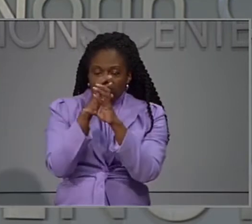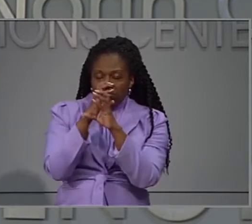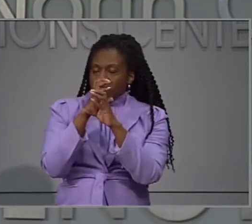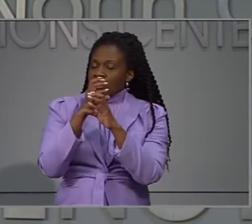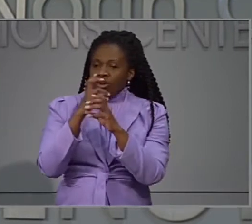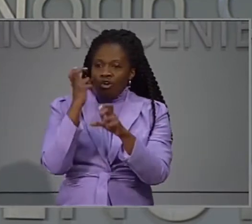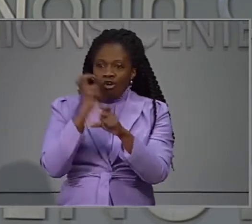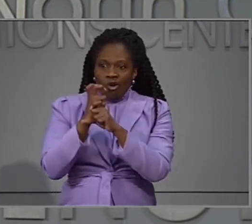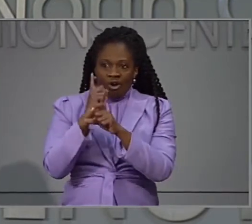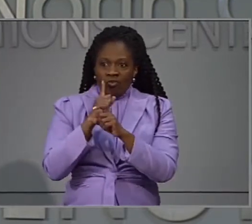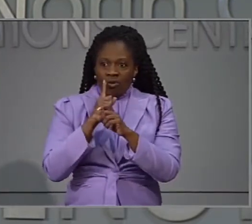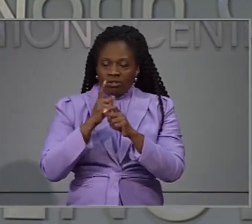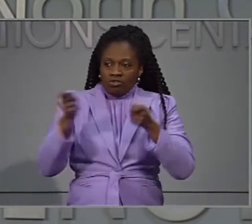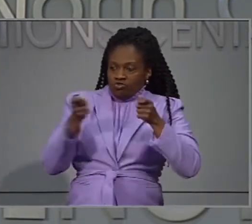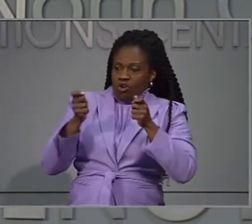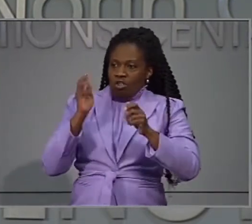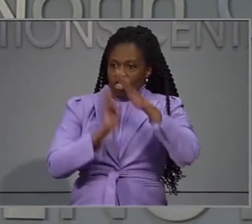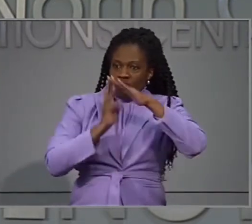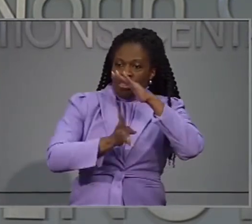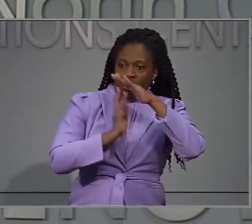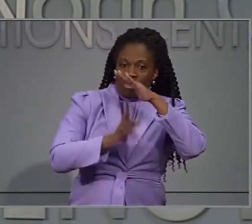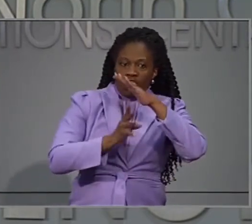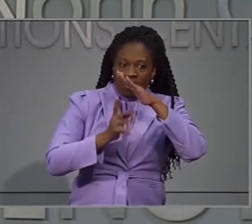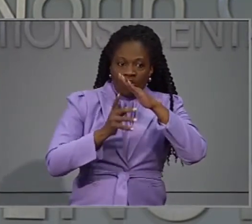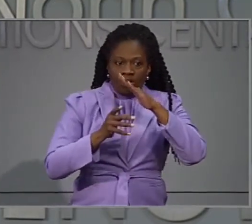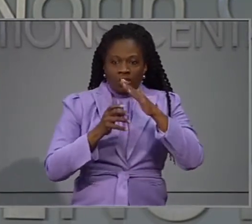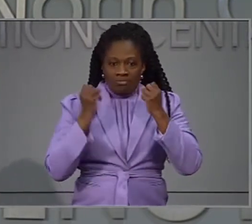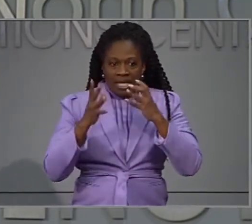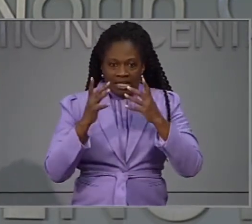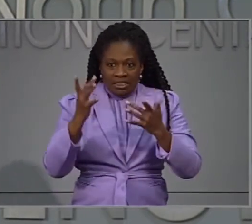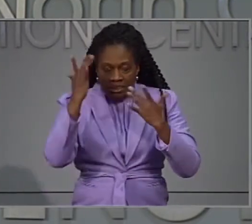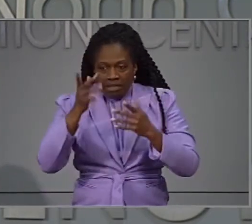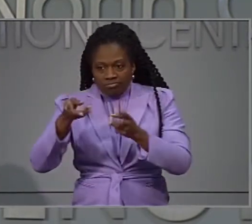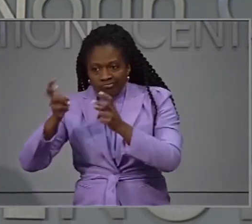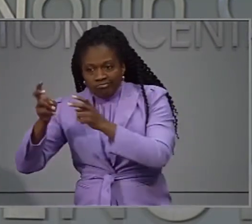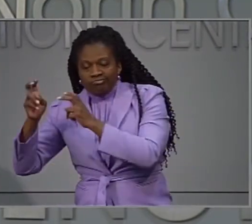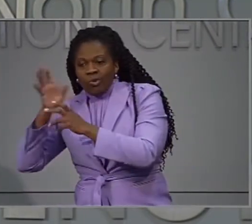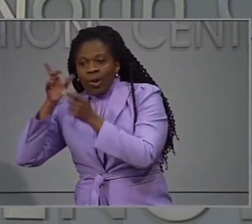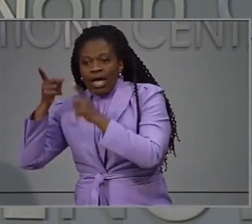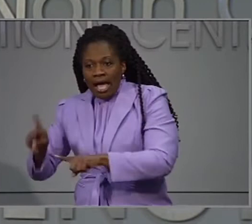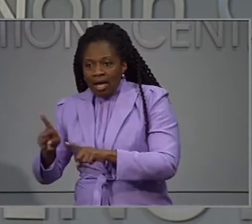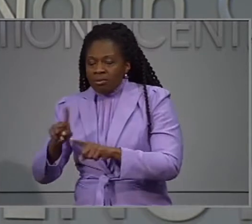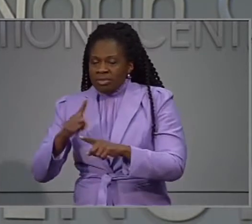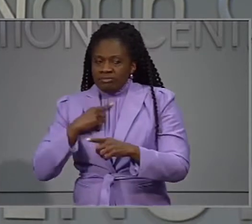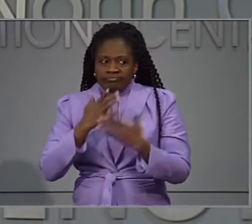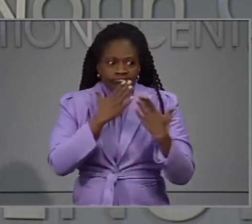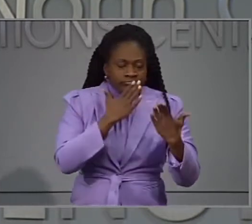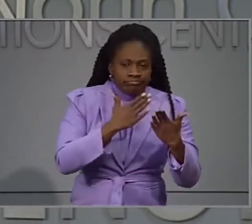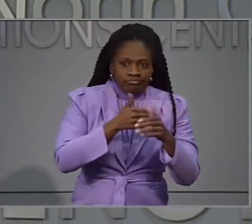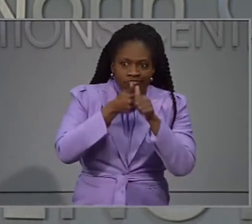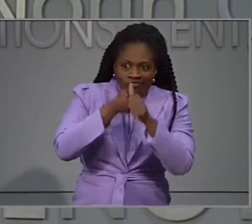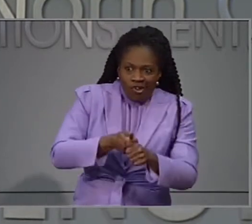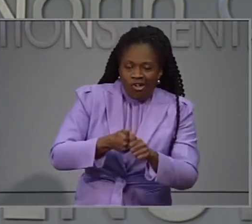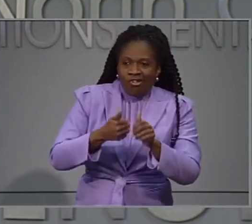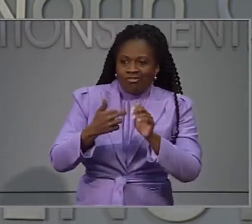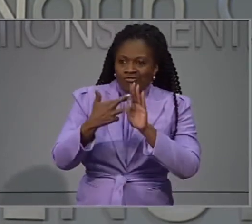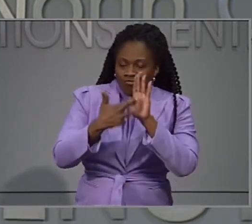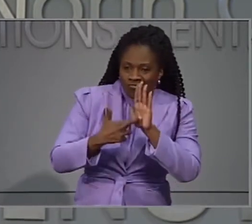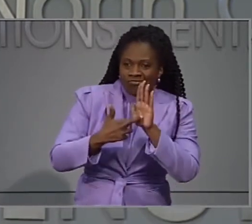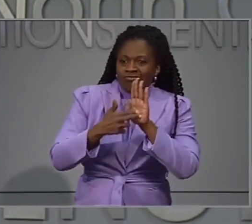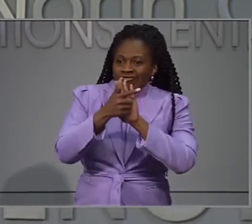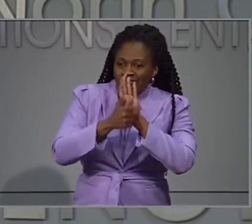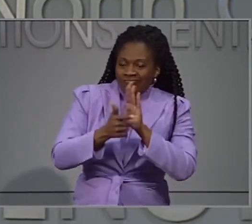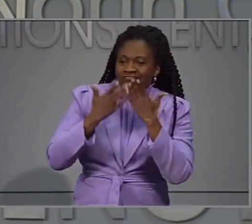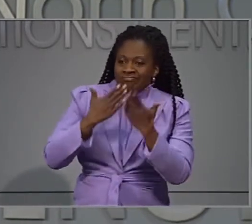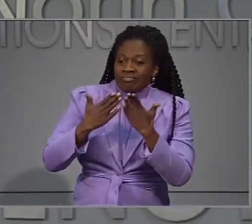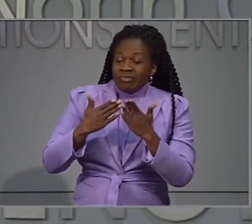North Carolina abiding by these orders and the good work that they have done. I think it's been important that we have had